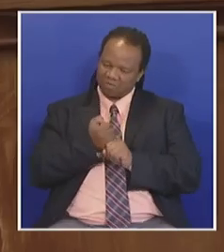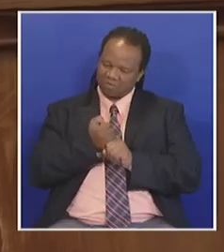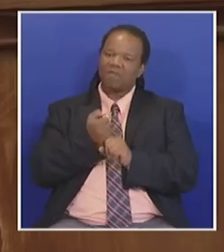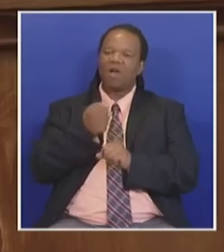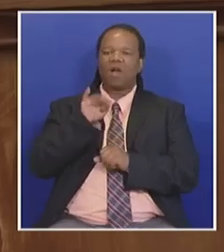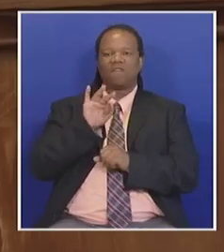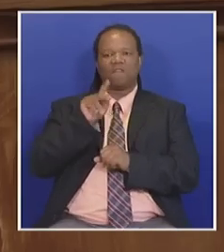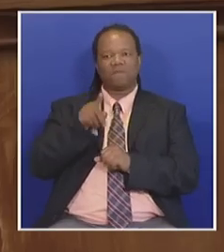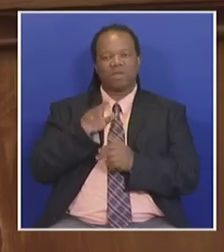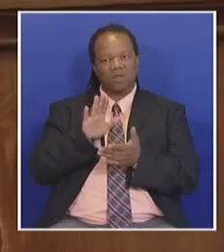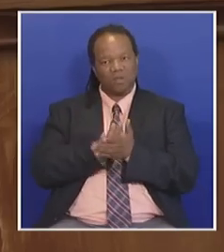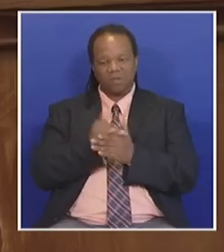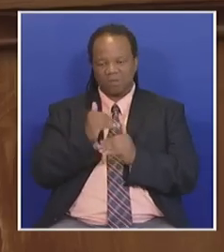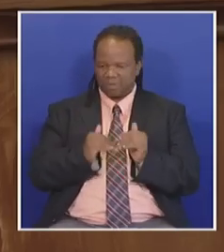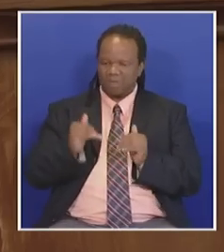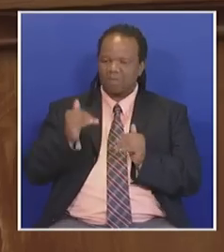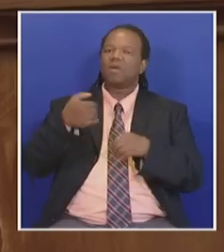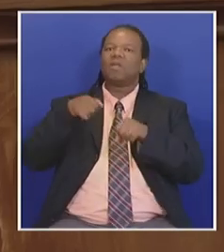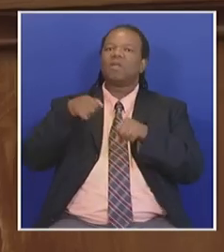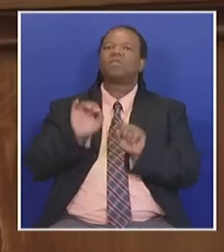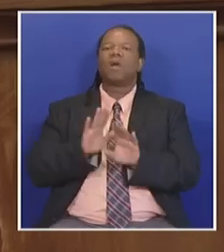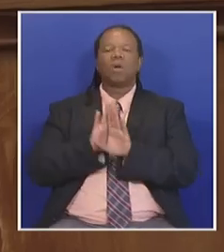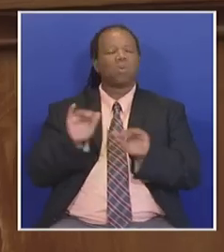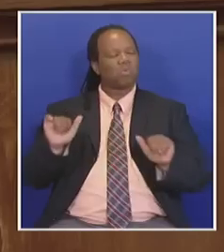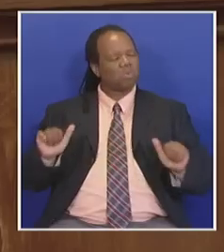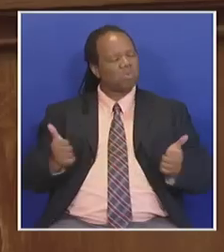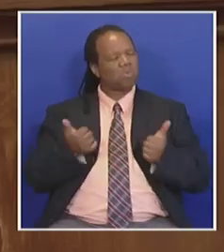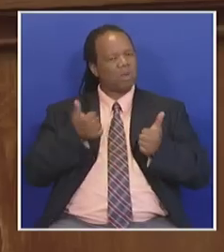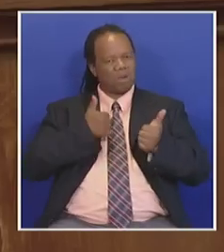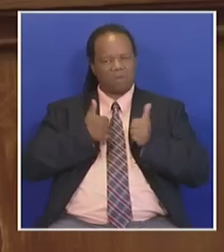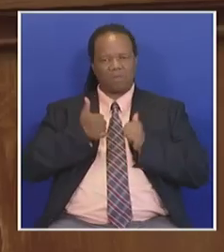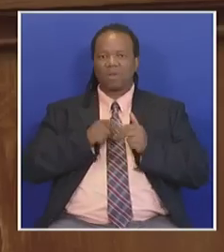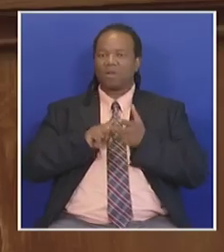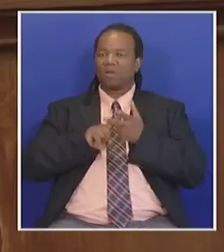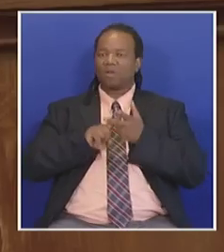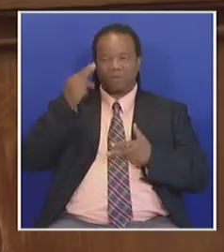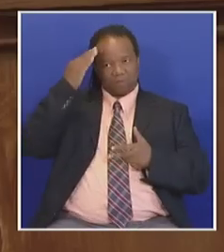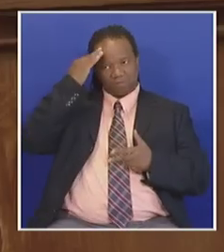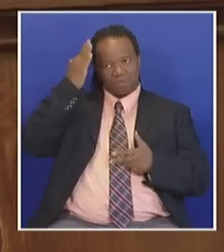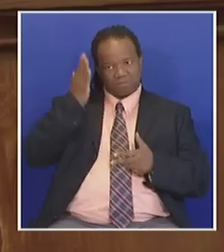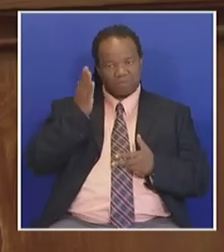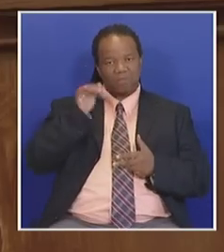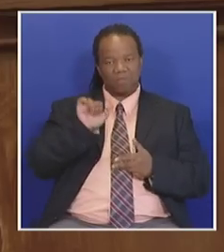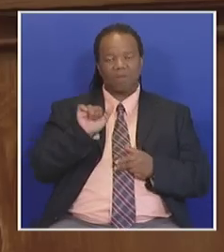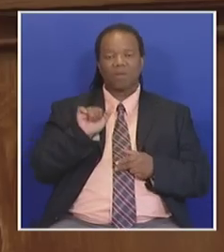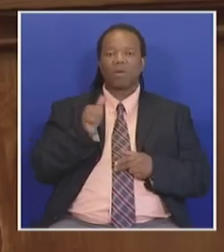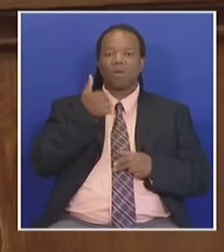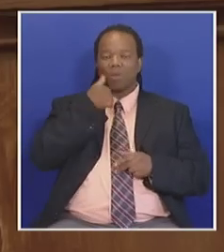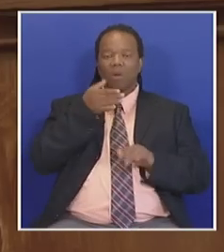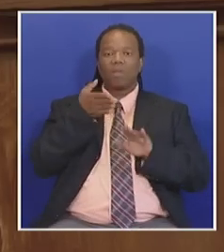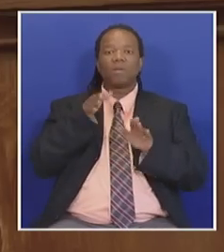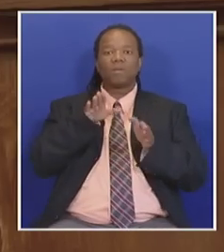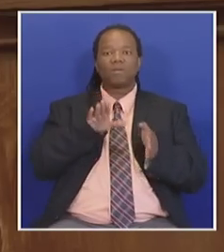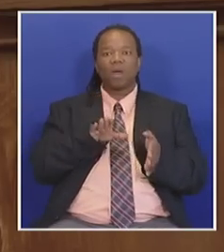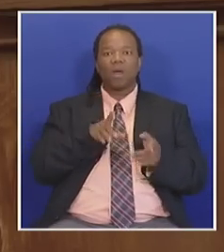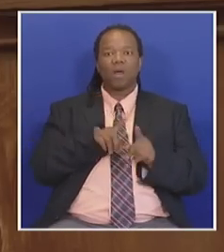National Chairperson, a skilled administrator, and an academic. He leaves behind a legacy, having joined the